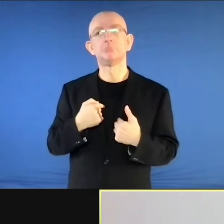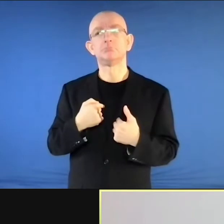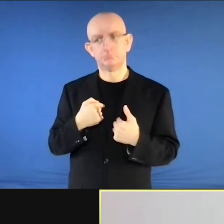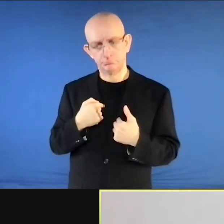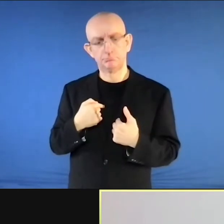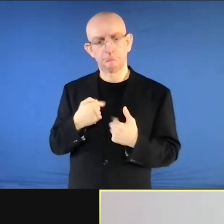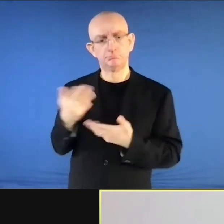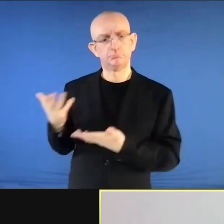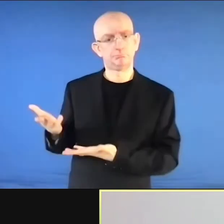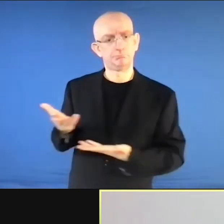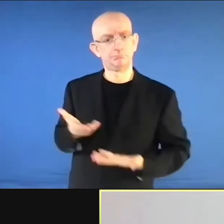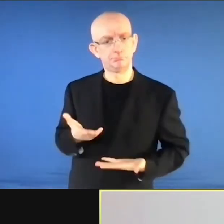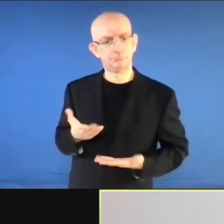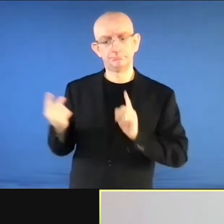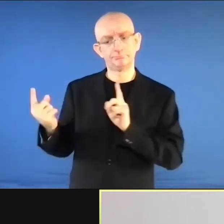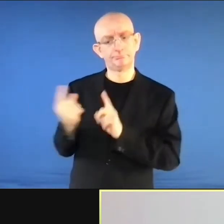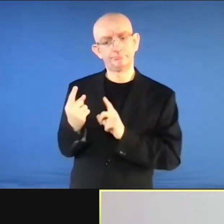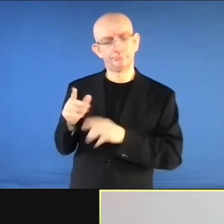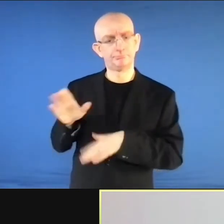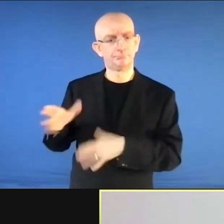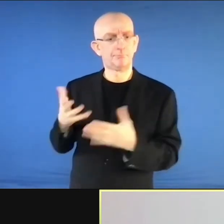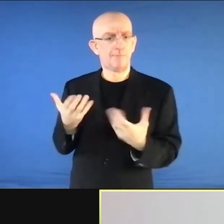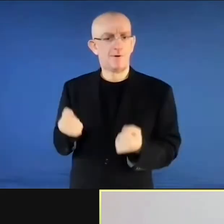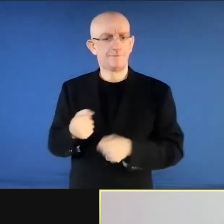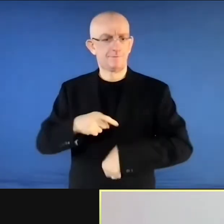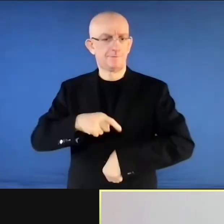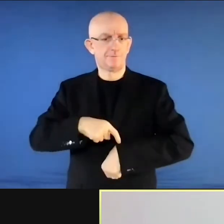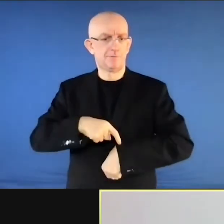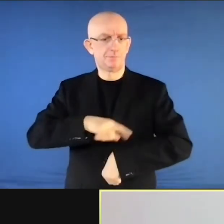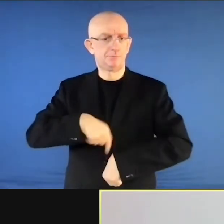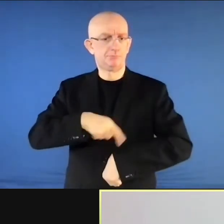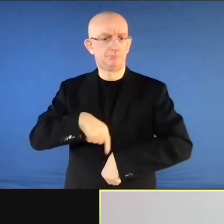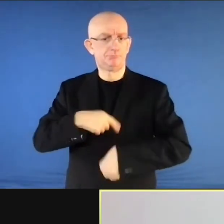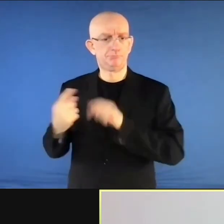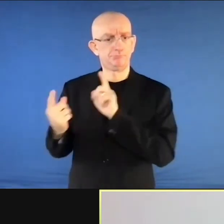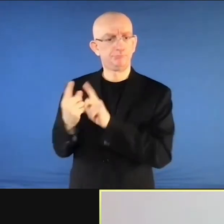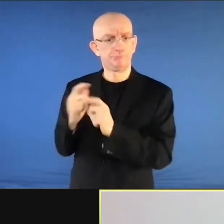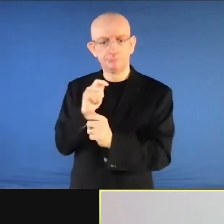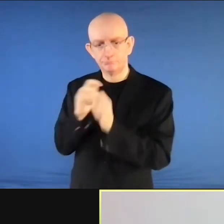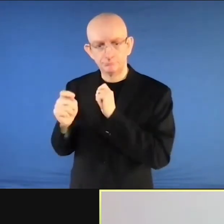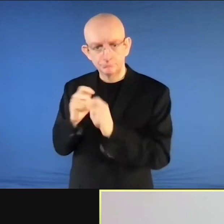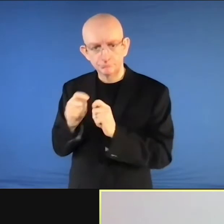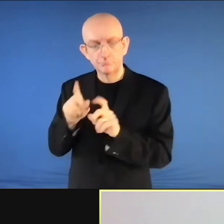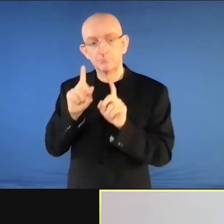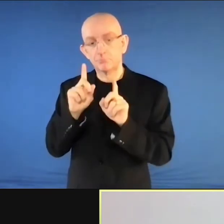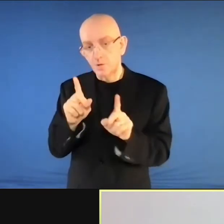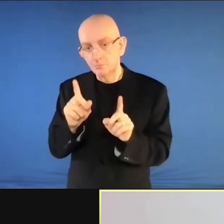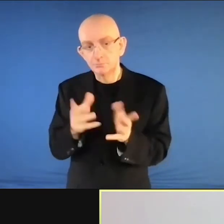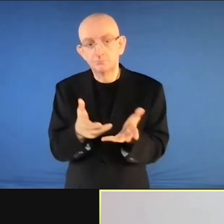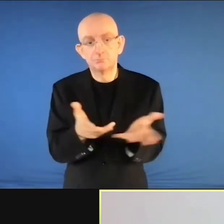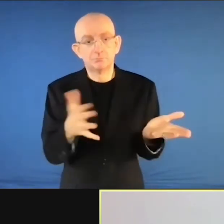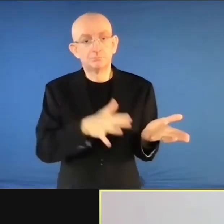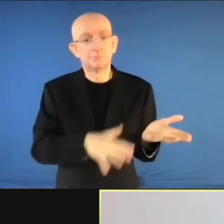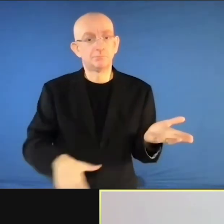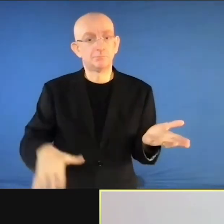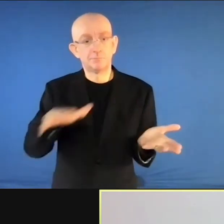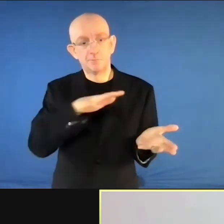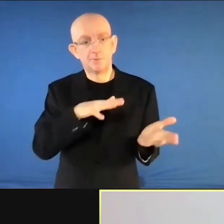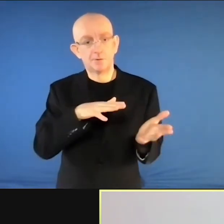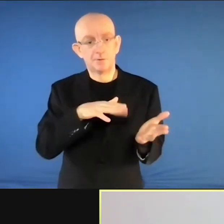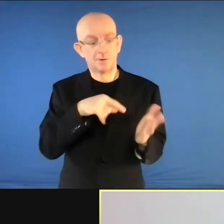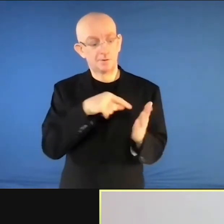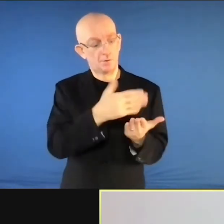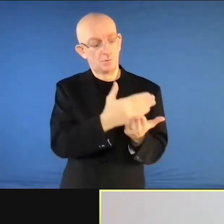Ethics, one of the principles that I came to know, and also the refugees themselves came to understand, is the part